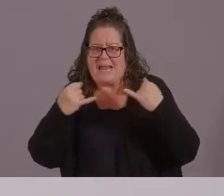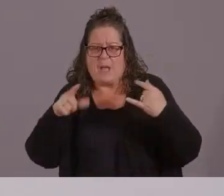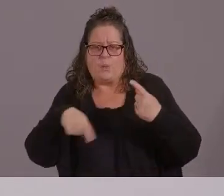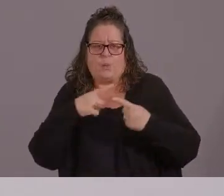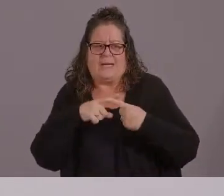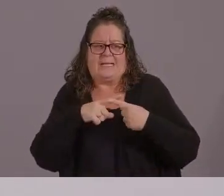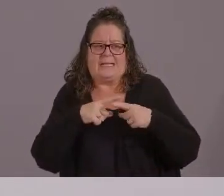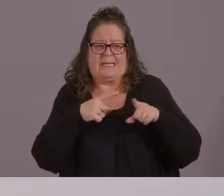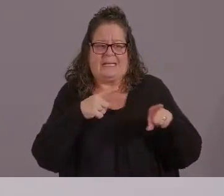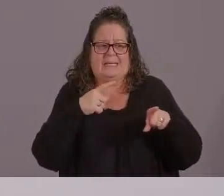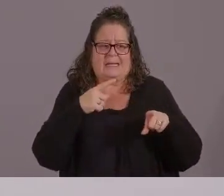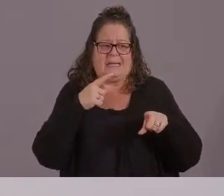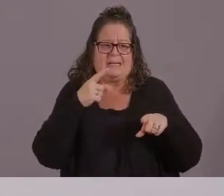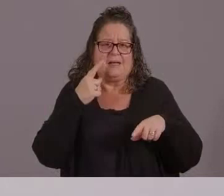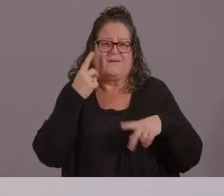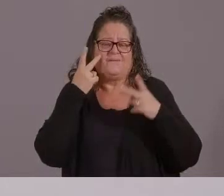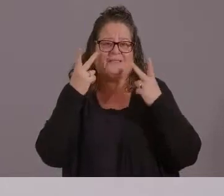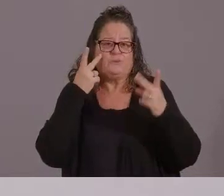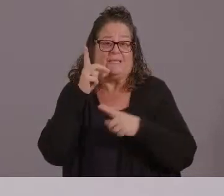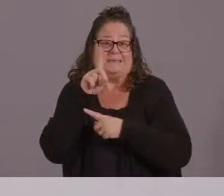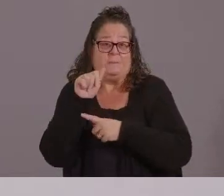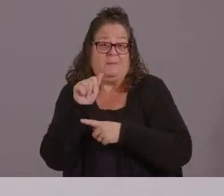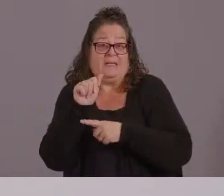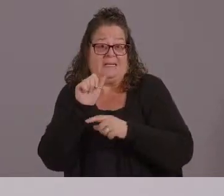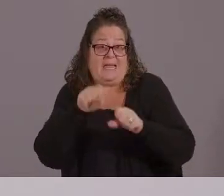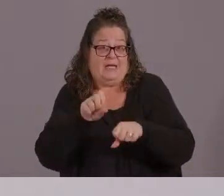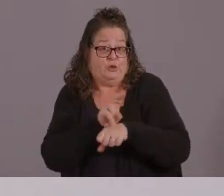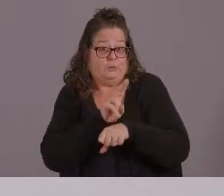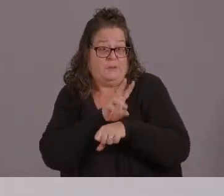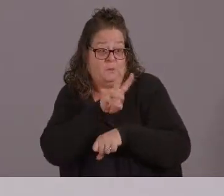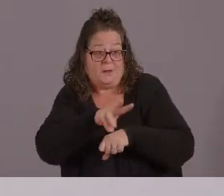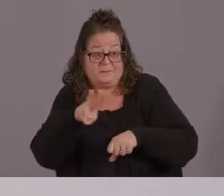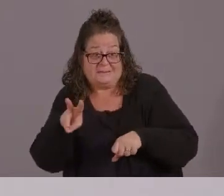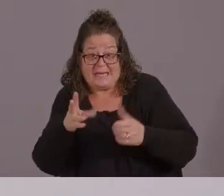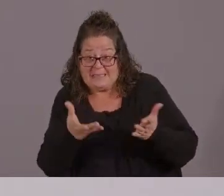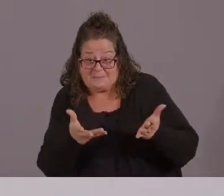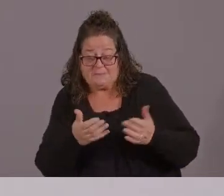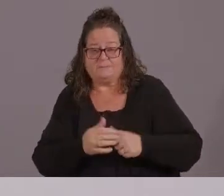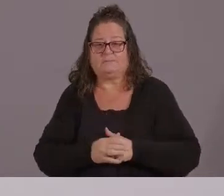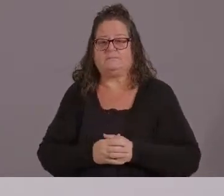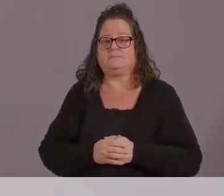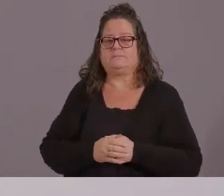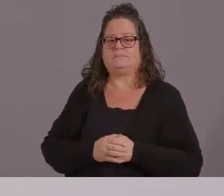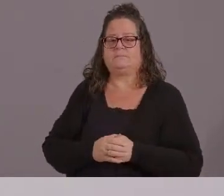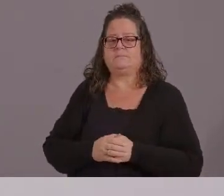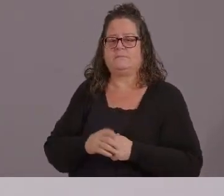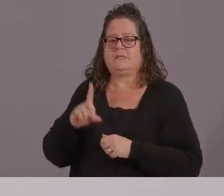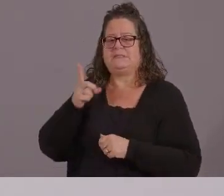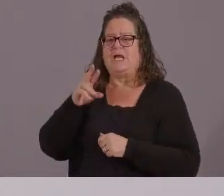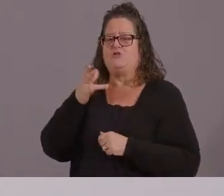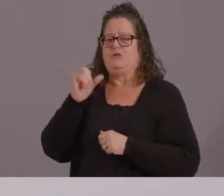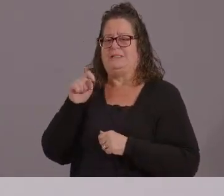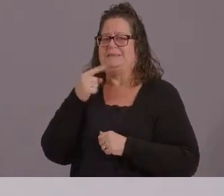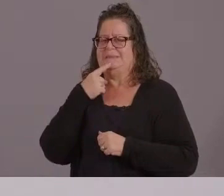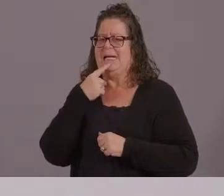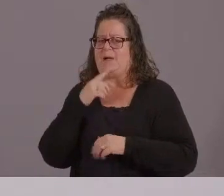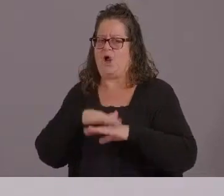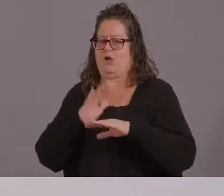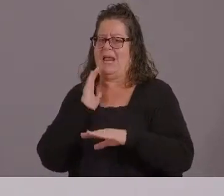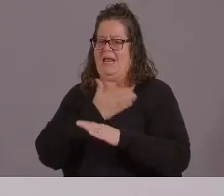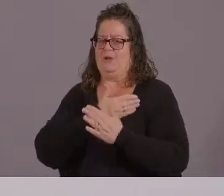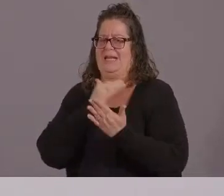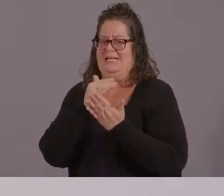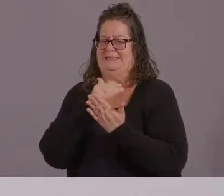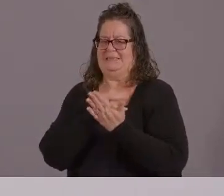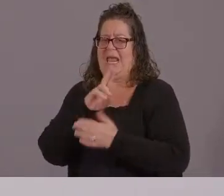the state can book appointments through the state site? I remember here, it is on our list of upgrades. I don't know what release it's in, but I can